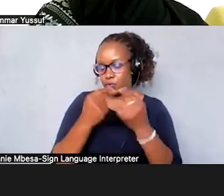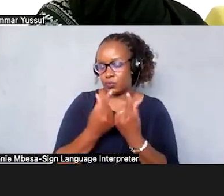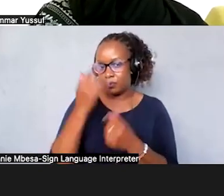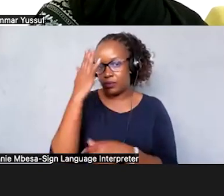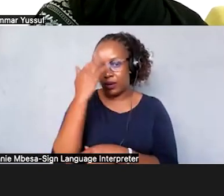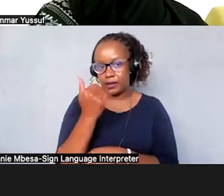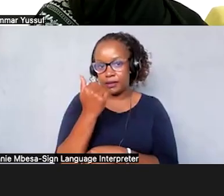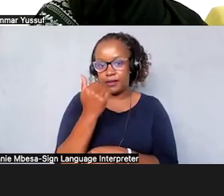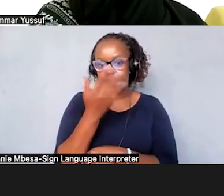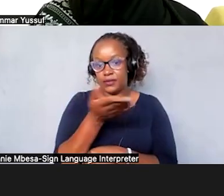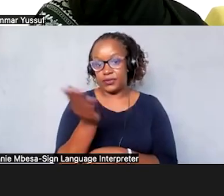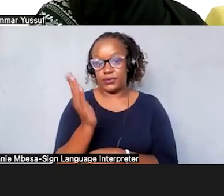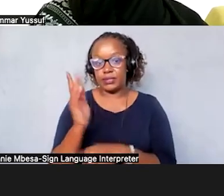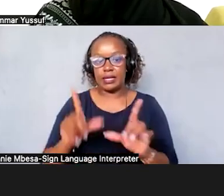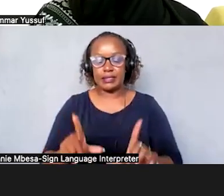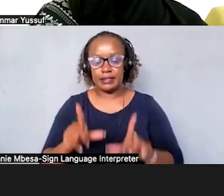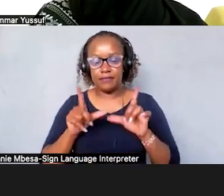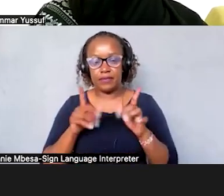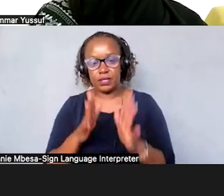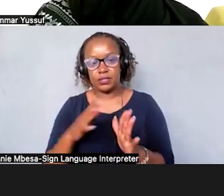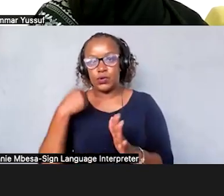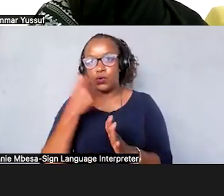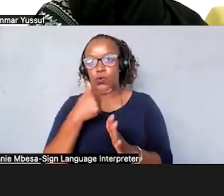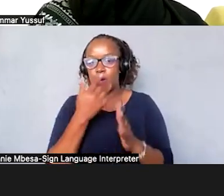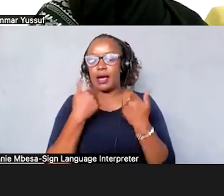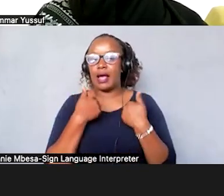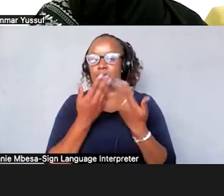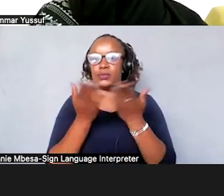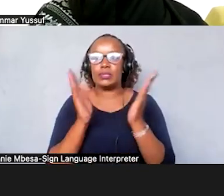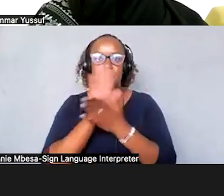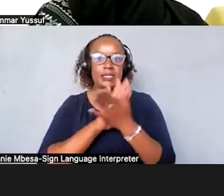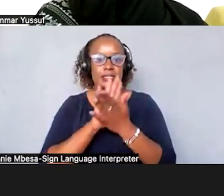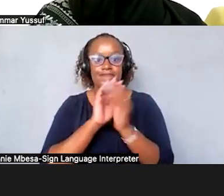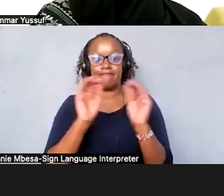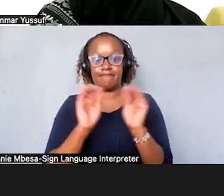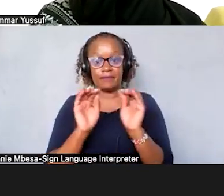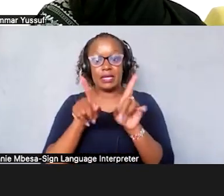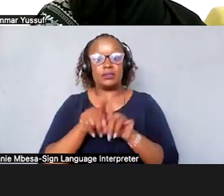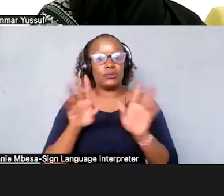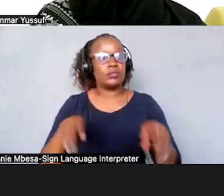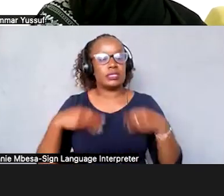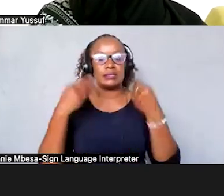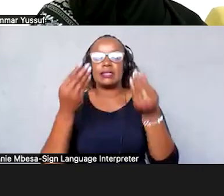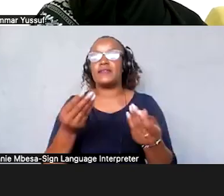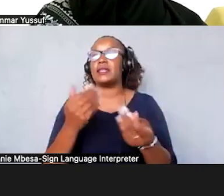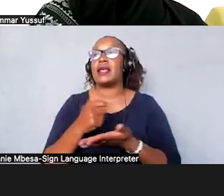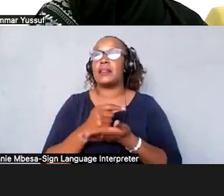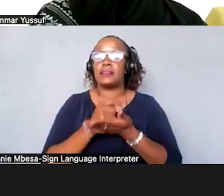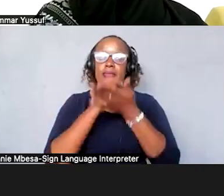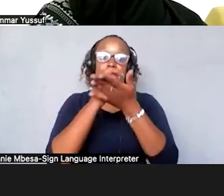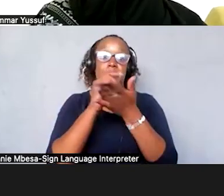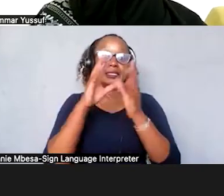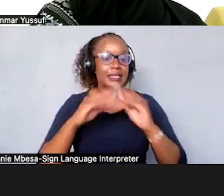are survivors who never had such spaces. So, and then she's providing therapy sessions,